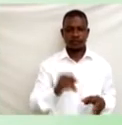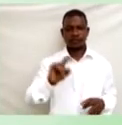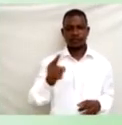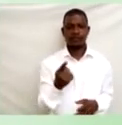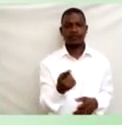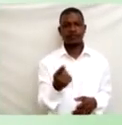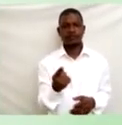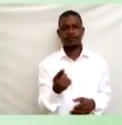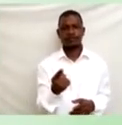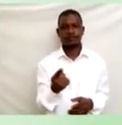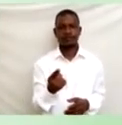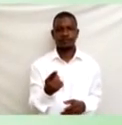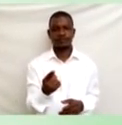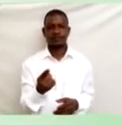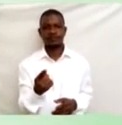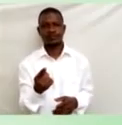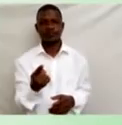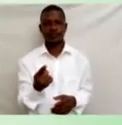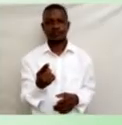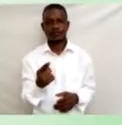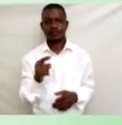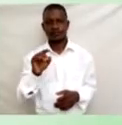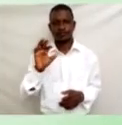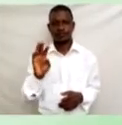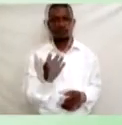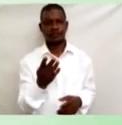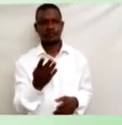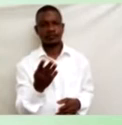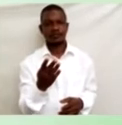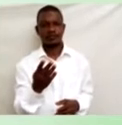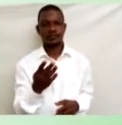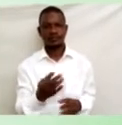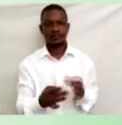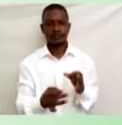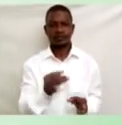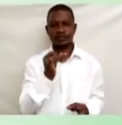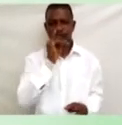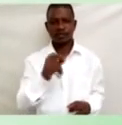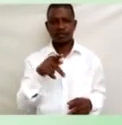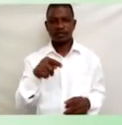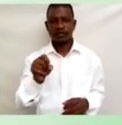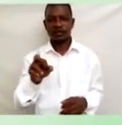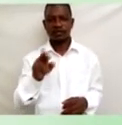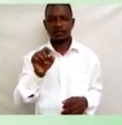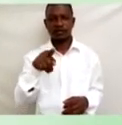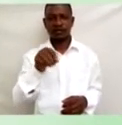we proposed that they reconsider their offer.